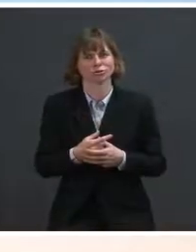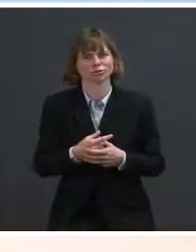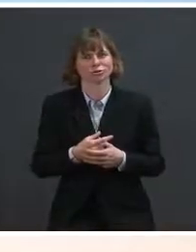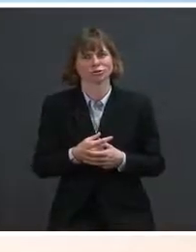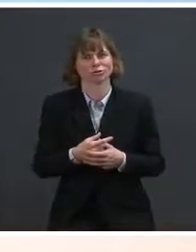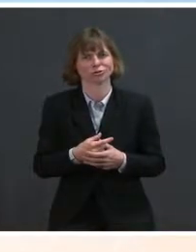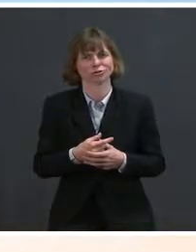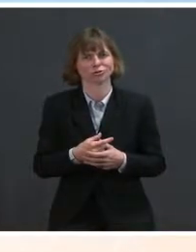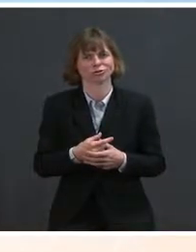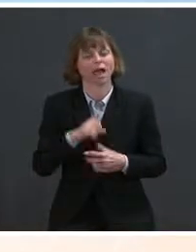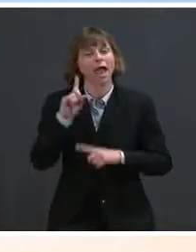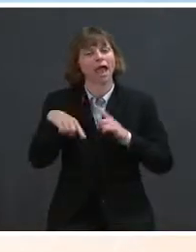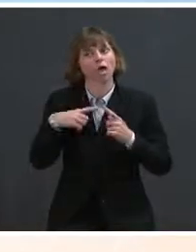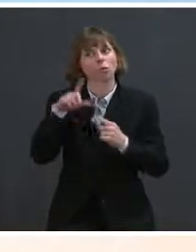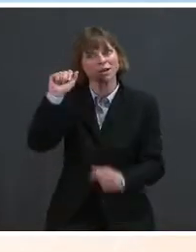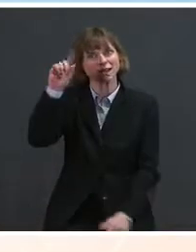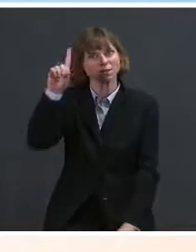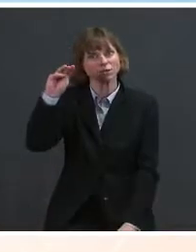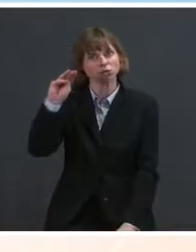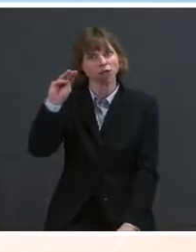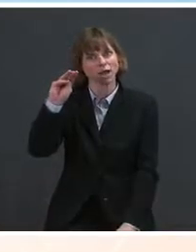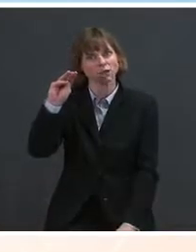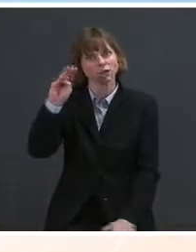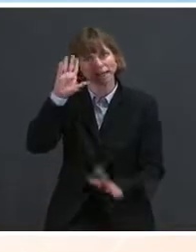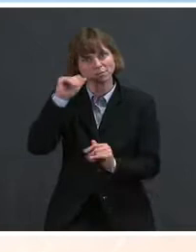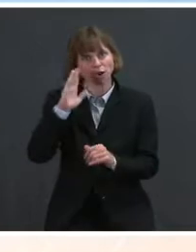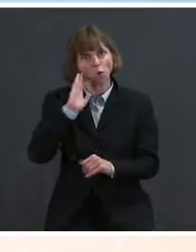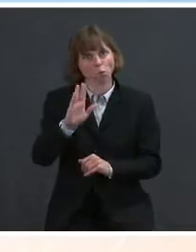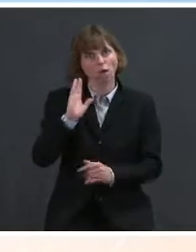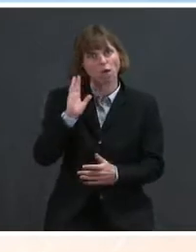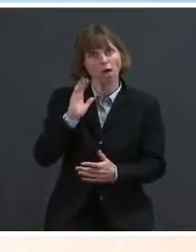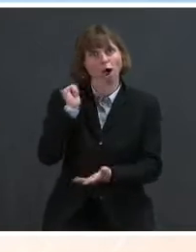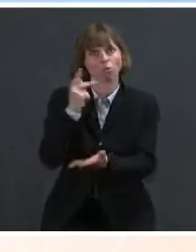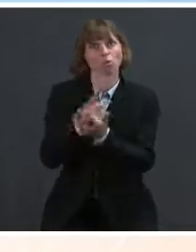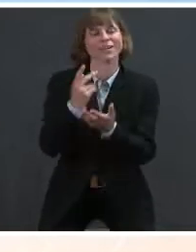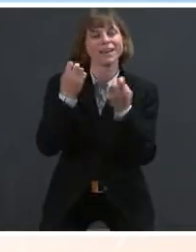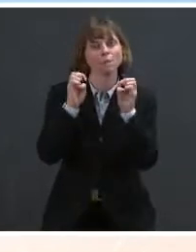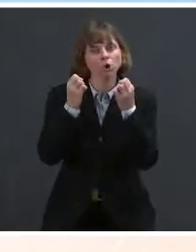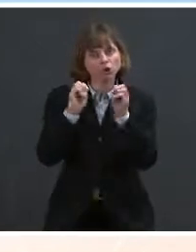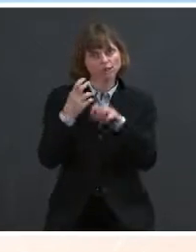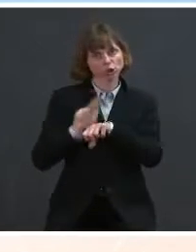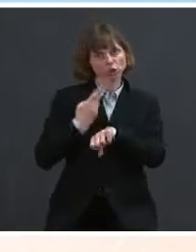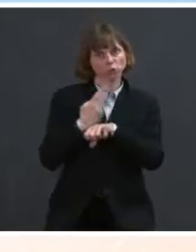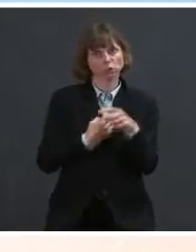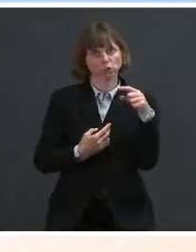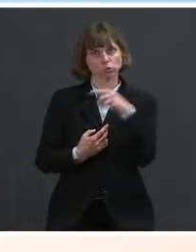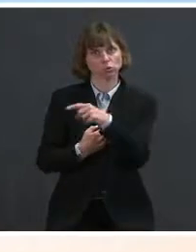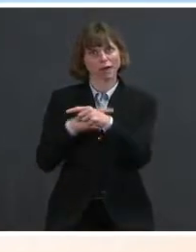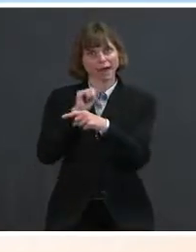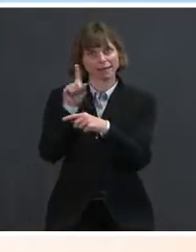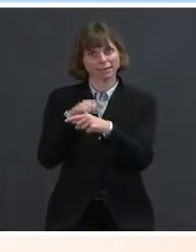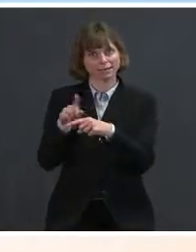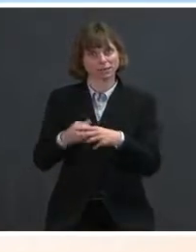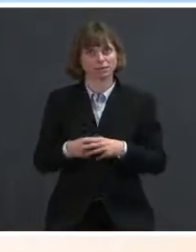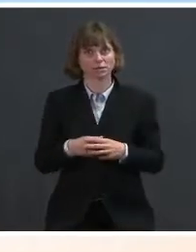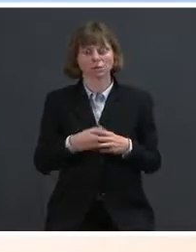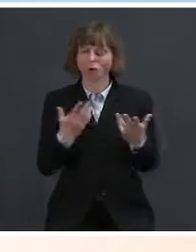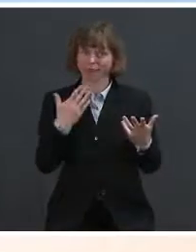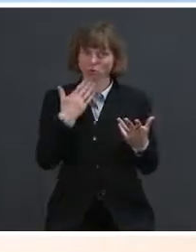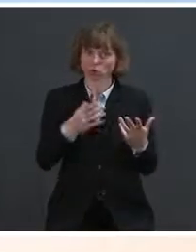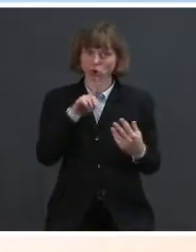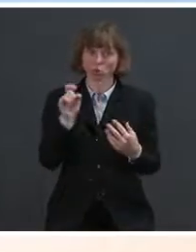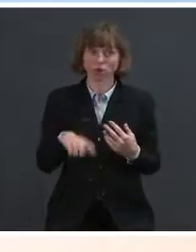does the administration expect them to seek the emergency use authorization, the EUA? Sure, both excellent questions. I don't have